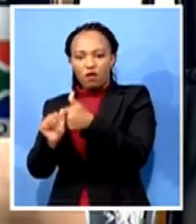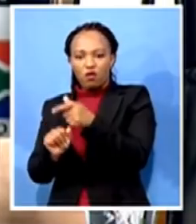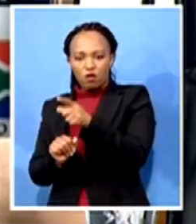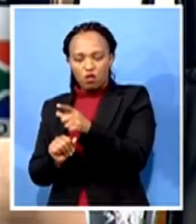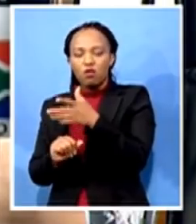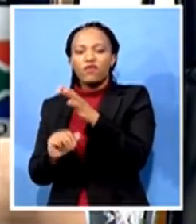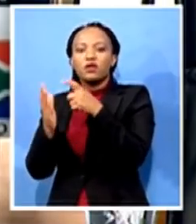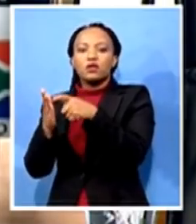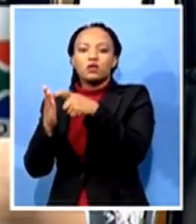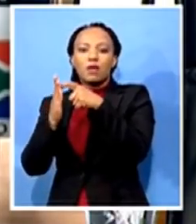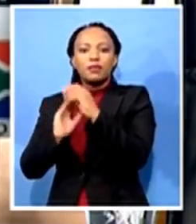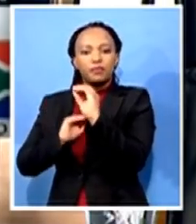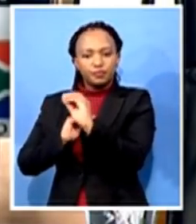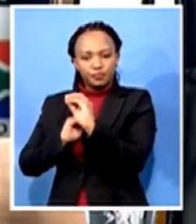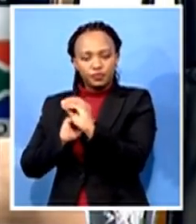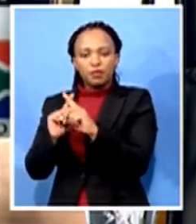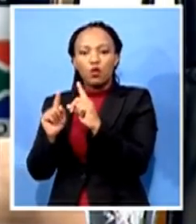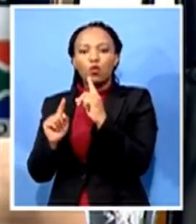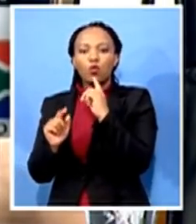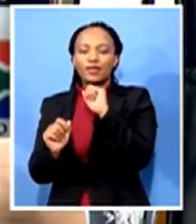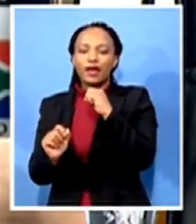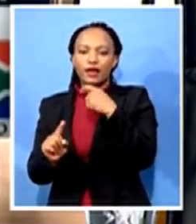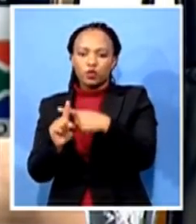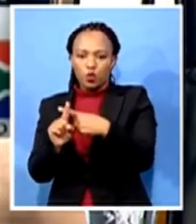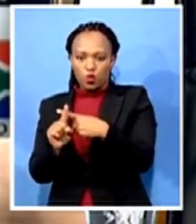EXCO, which is the executive of Free State,